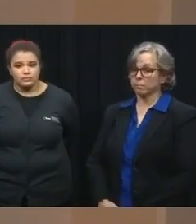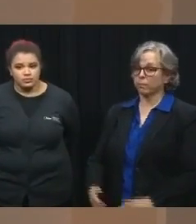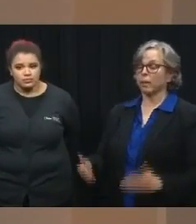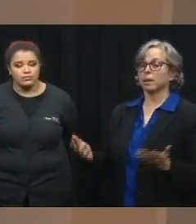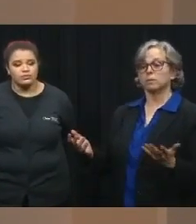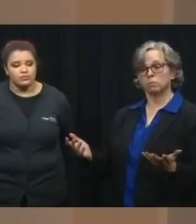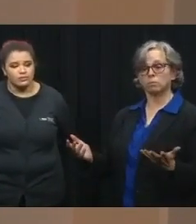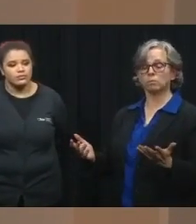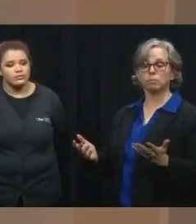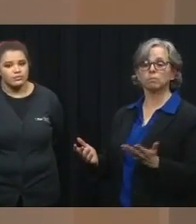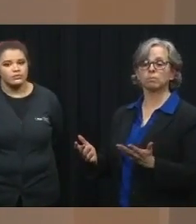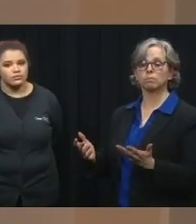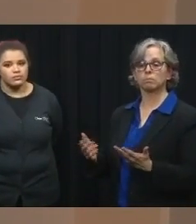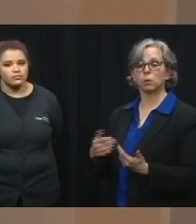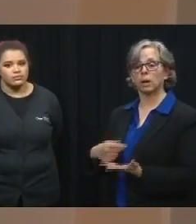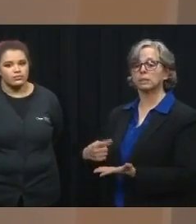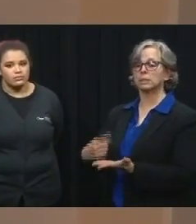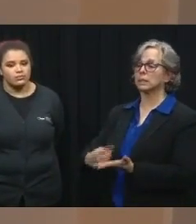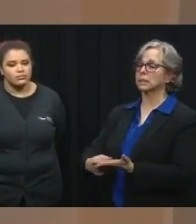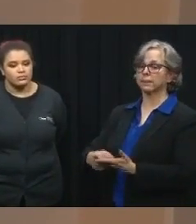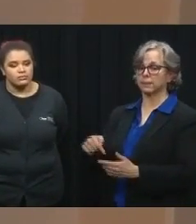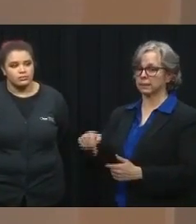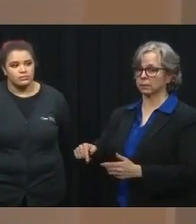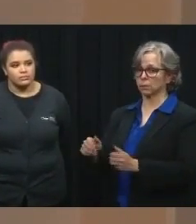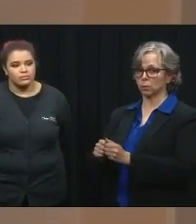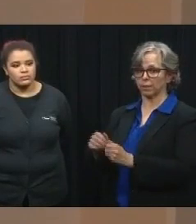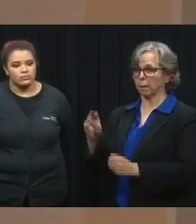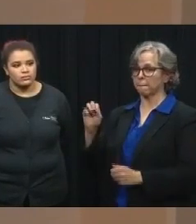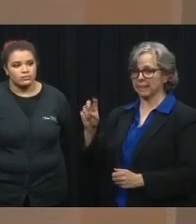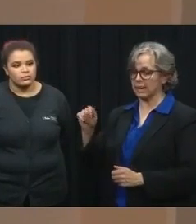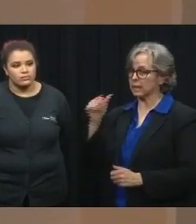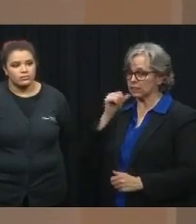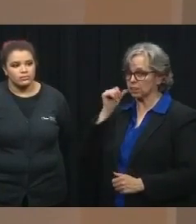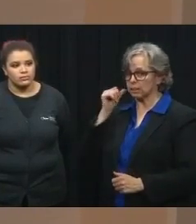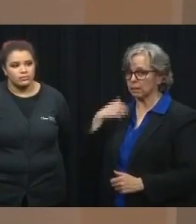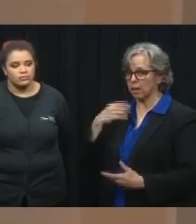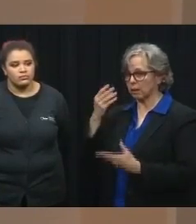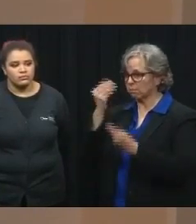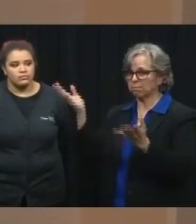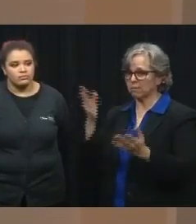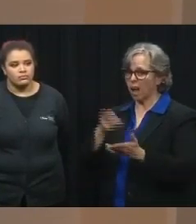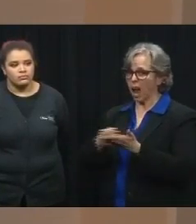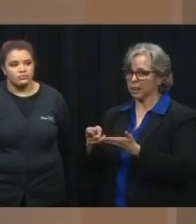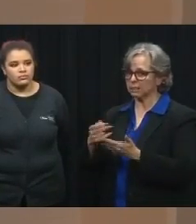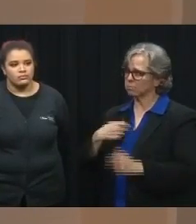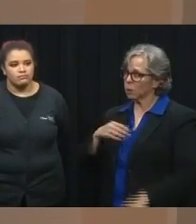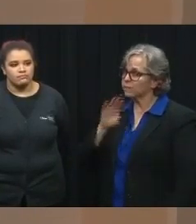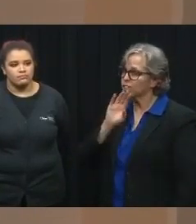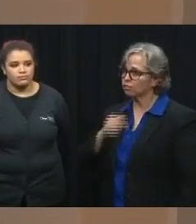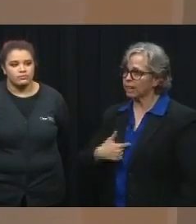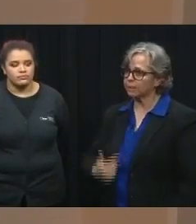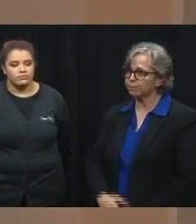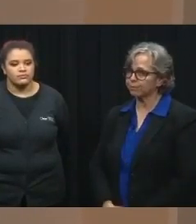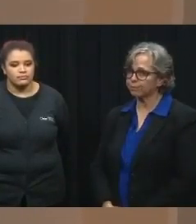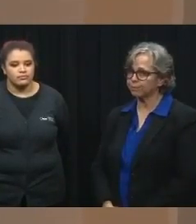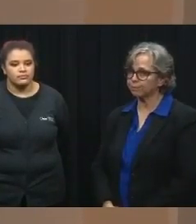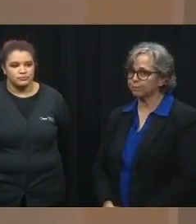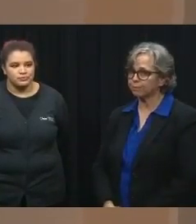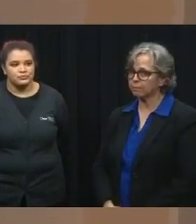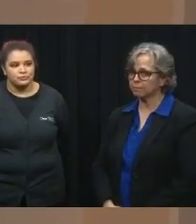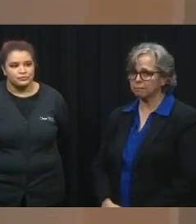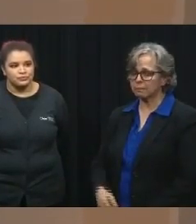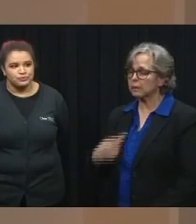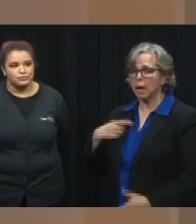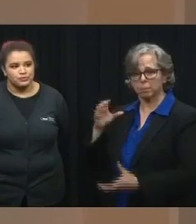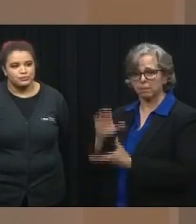I was very frustrated with the fact that that's the guidance that we had received. I believe that we should be allowed to release